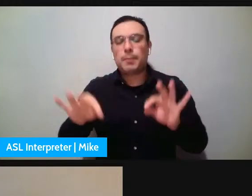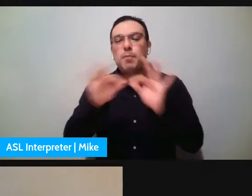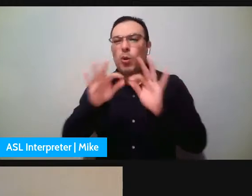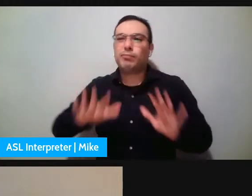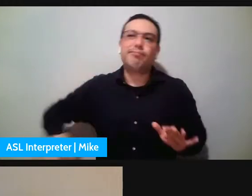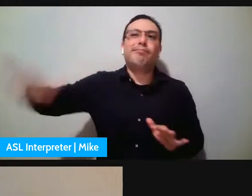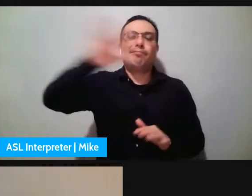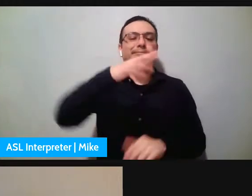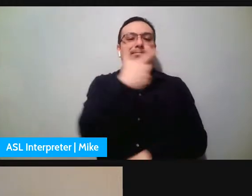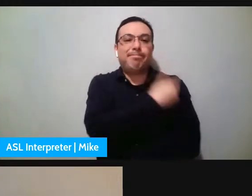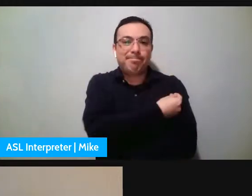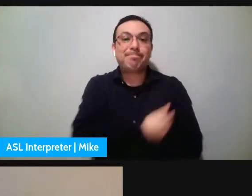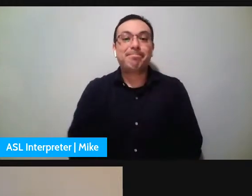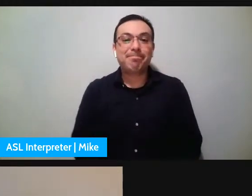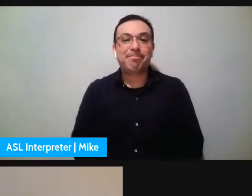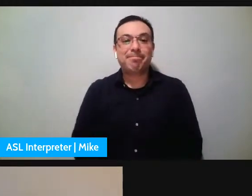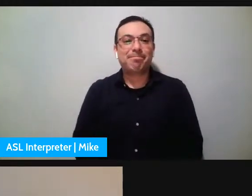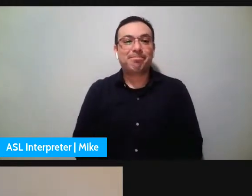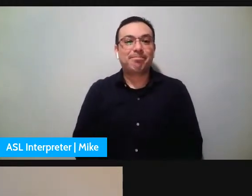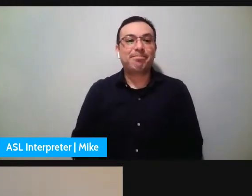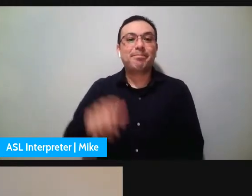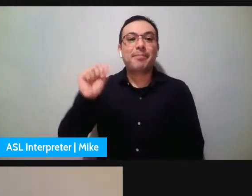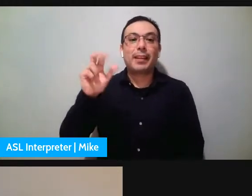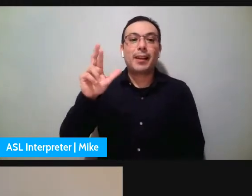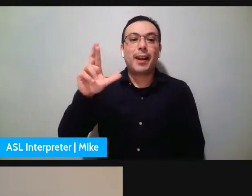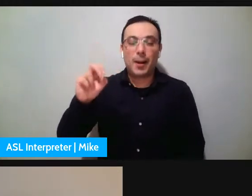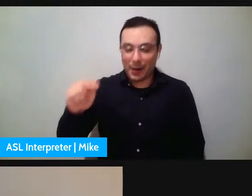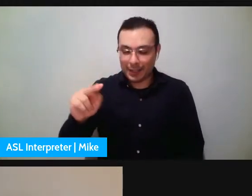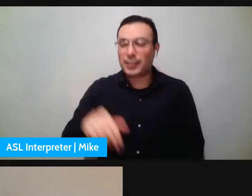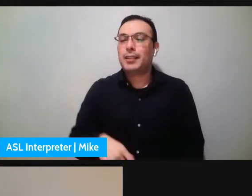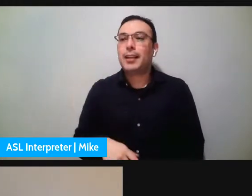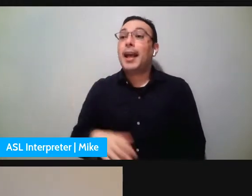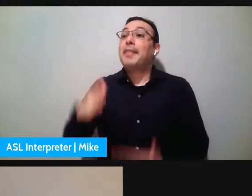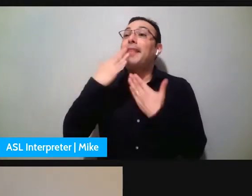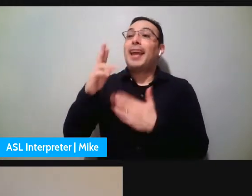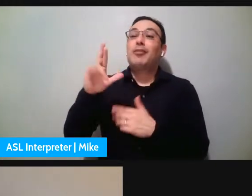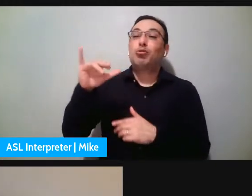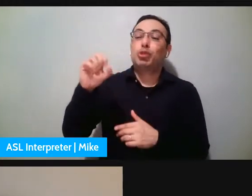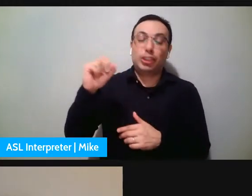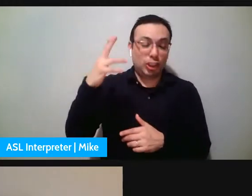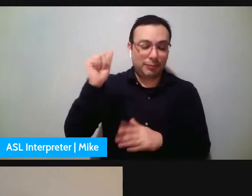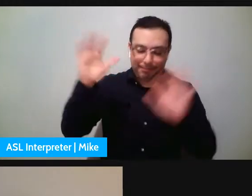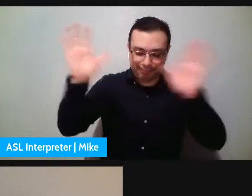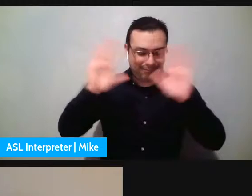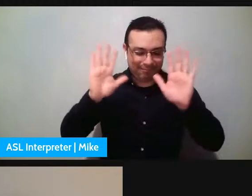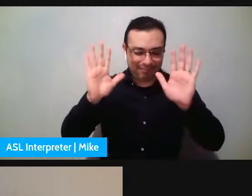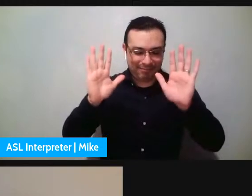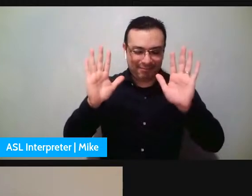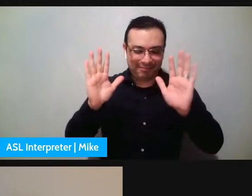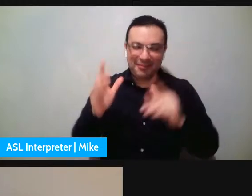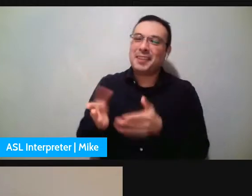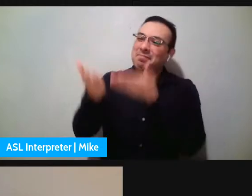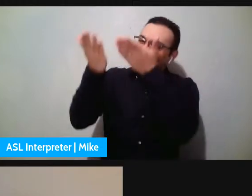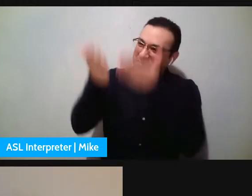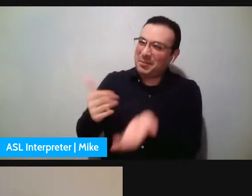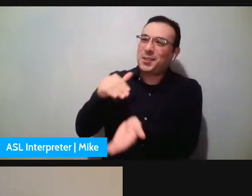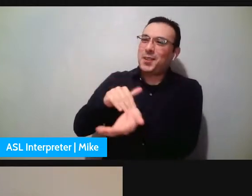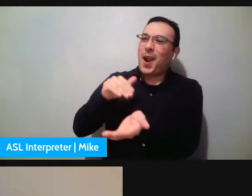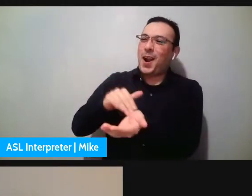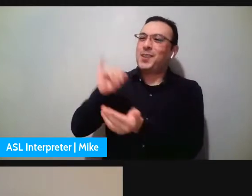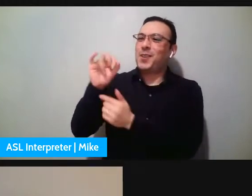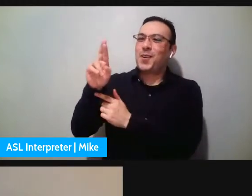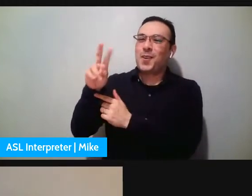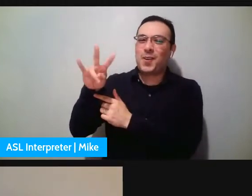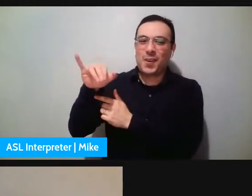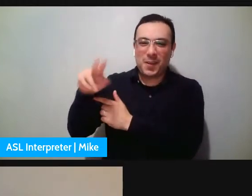I think that was our last question, Risha. Dr. Irvin, I'm so sorry. Thank you so much for this information. This